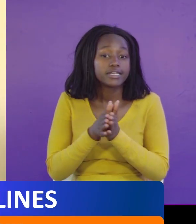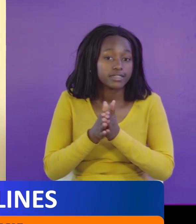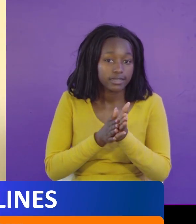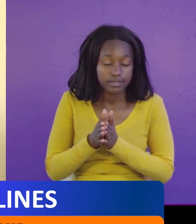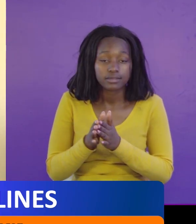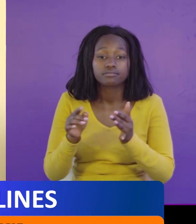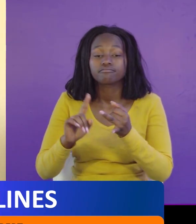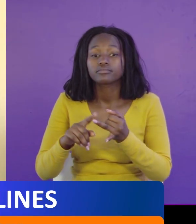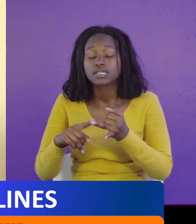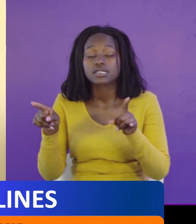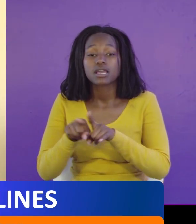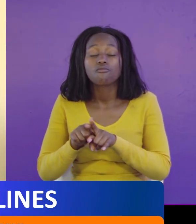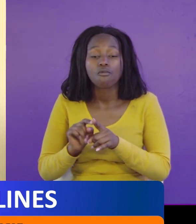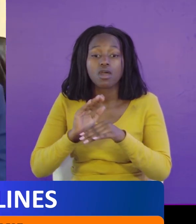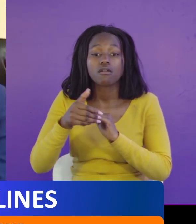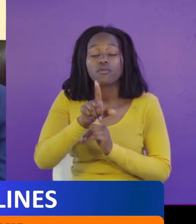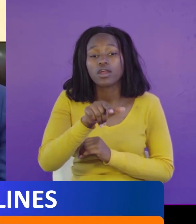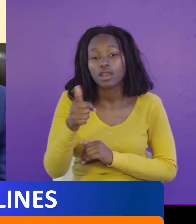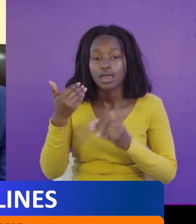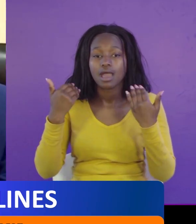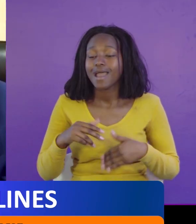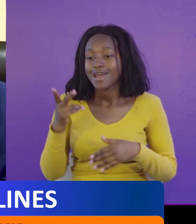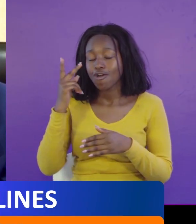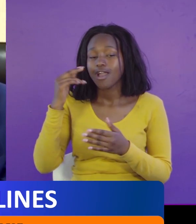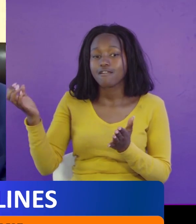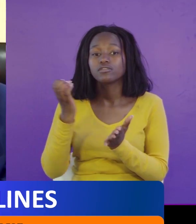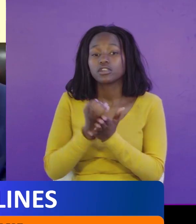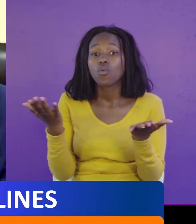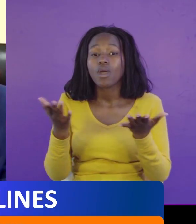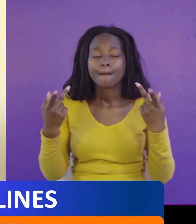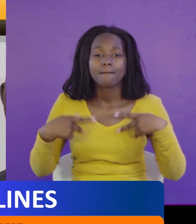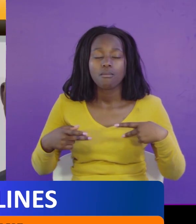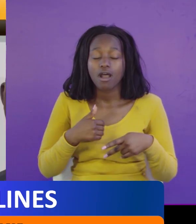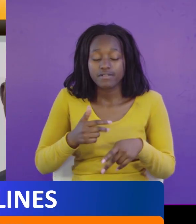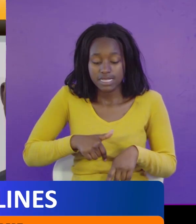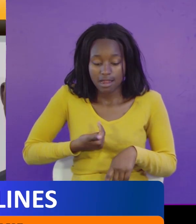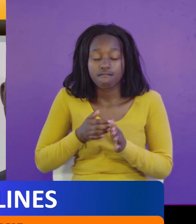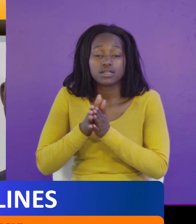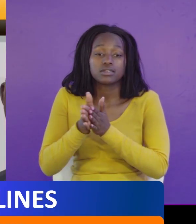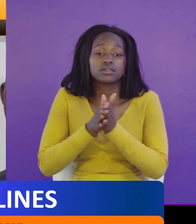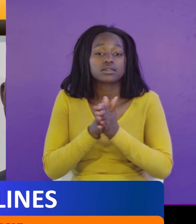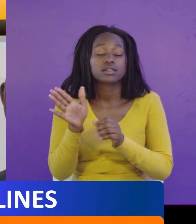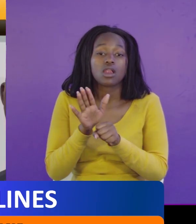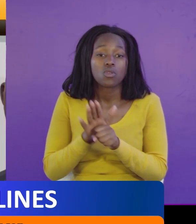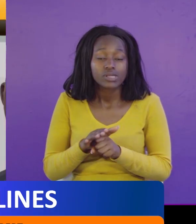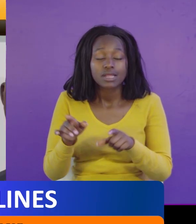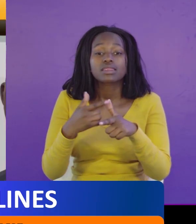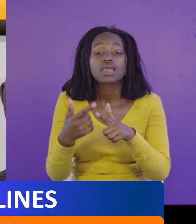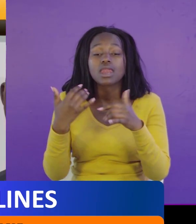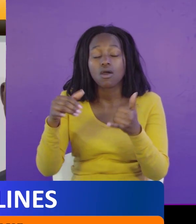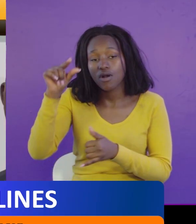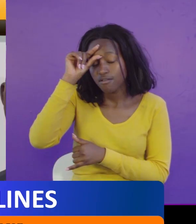evidence of deep-rooted conflicts of interest. The government has now resorted to arbitrarily